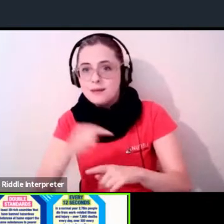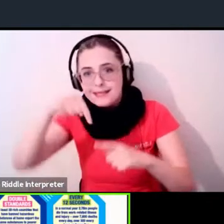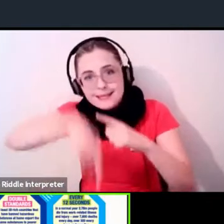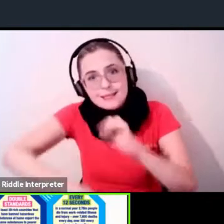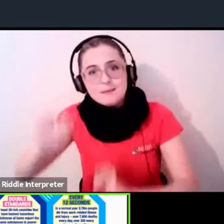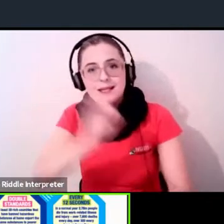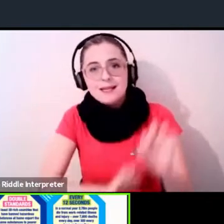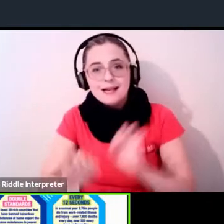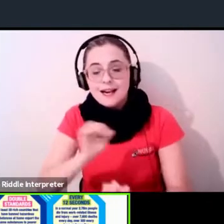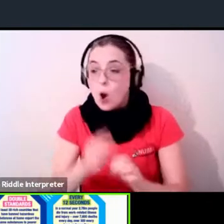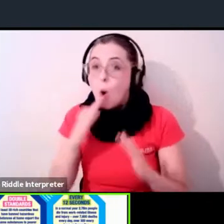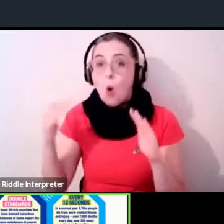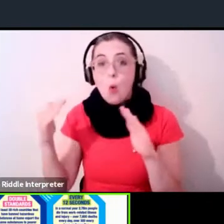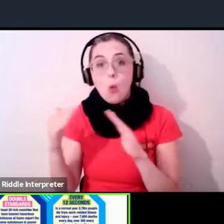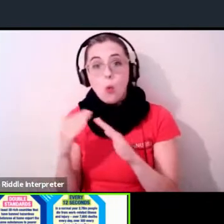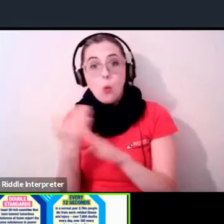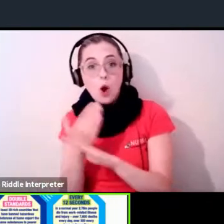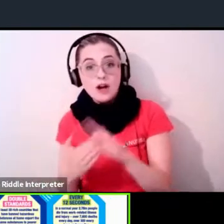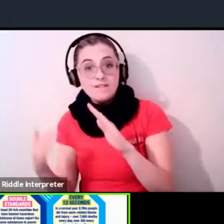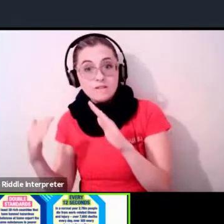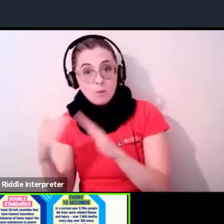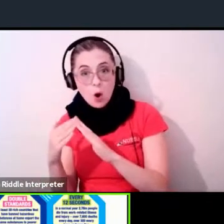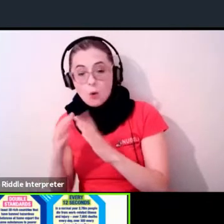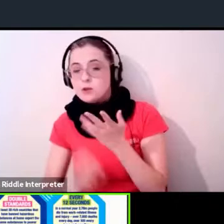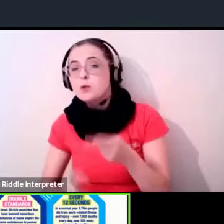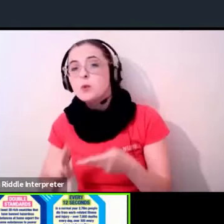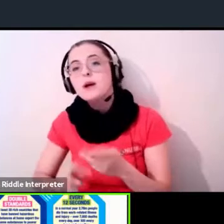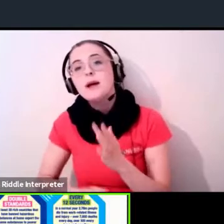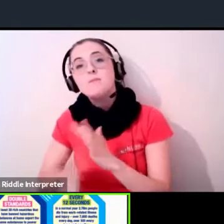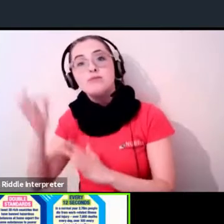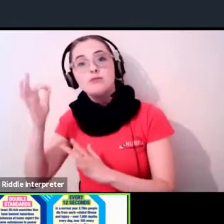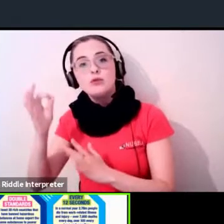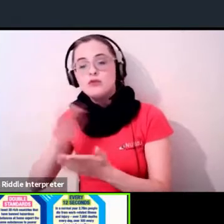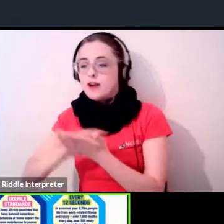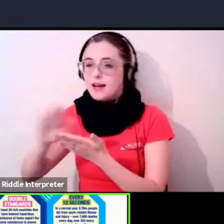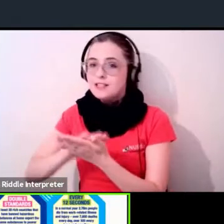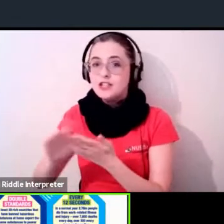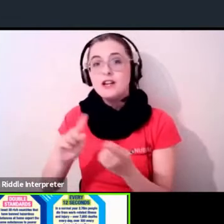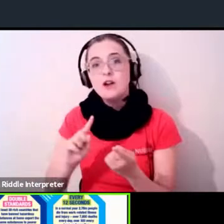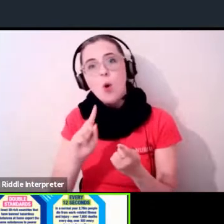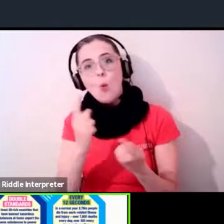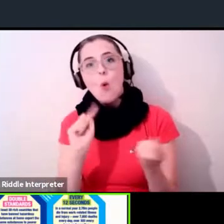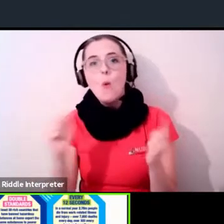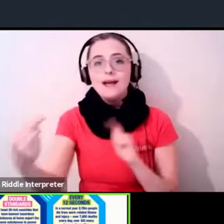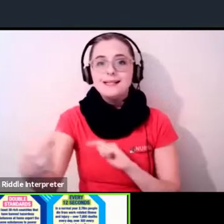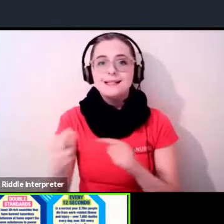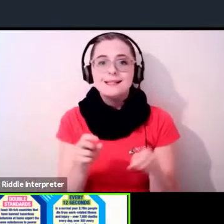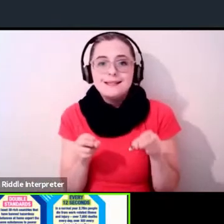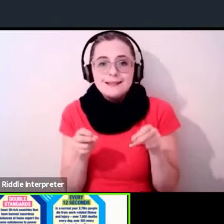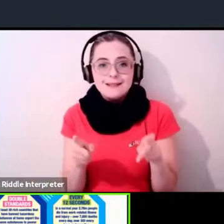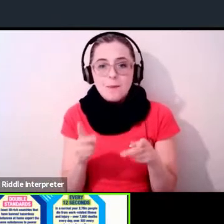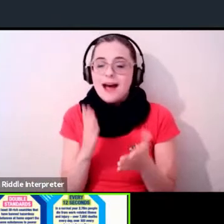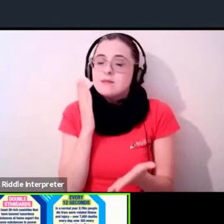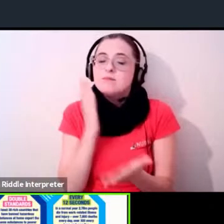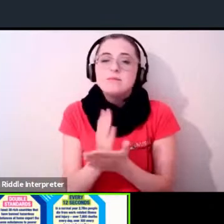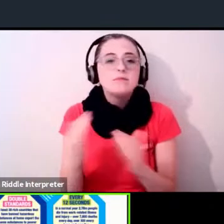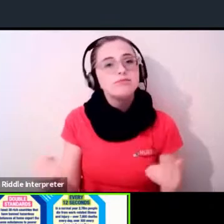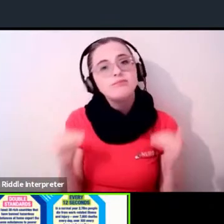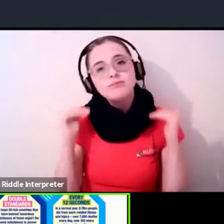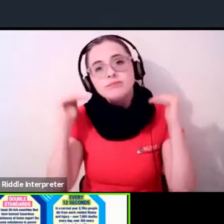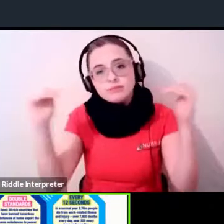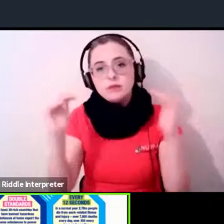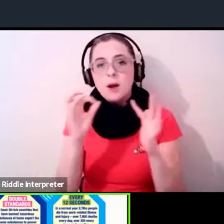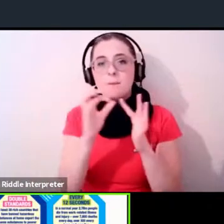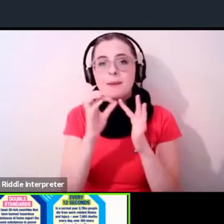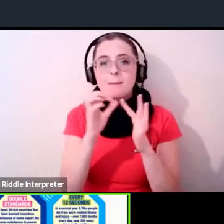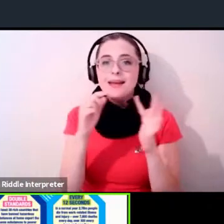if possible, to continue improved hygiene, one-way systems, and above all, a proper precautionary standard of PPE. And I know